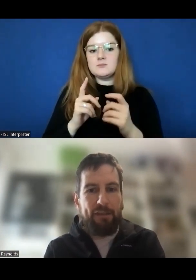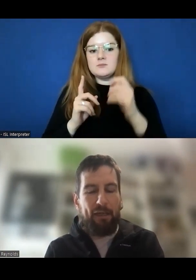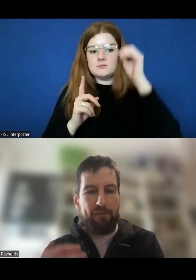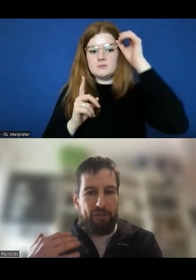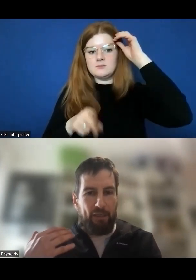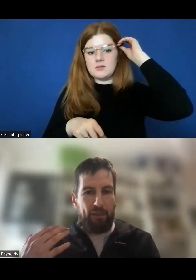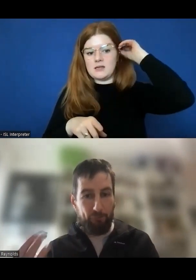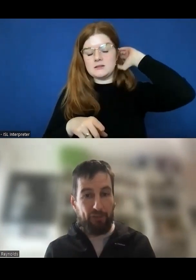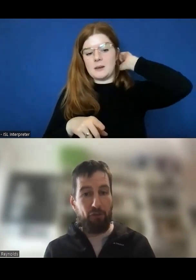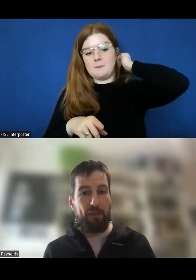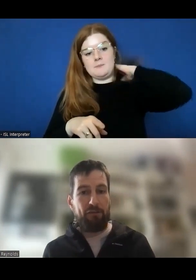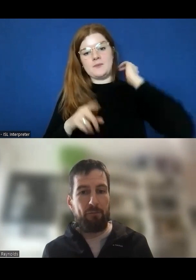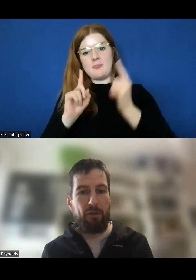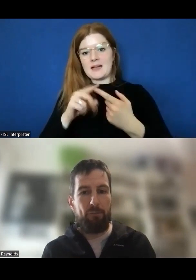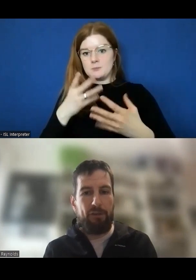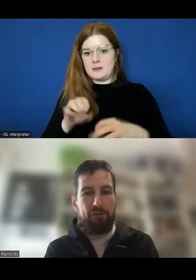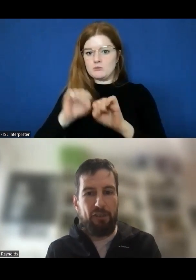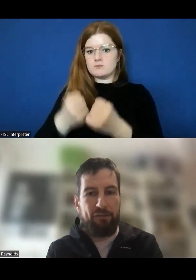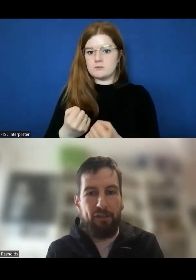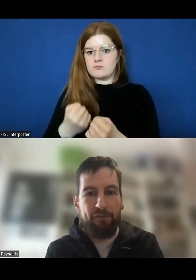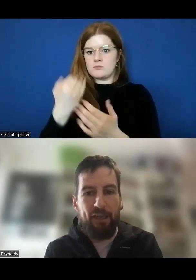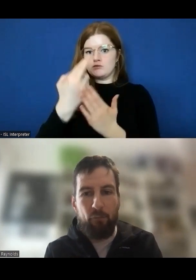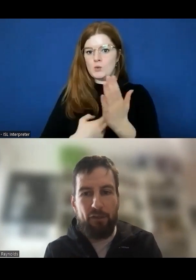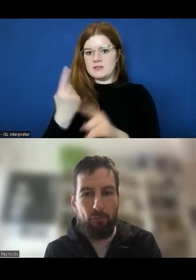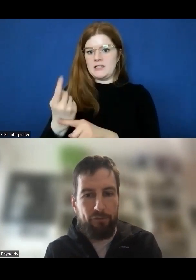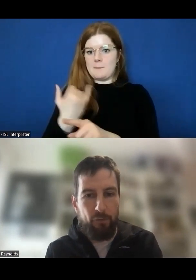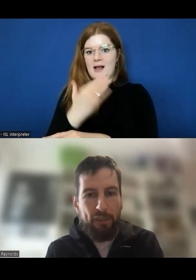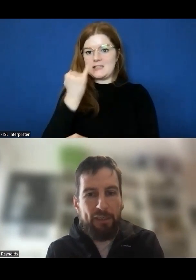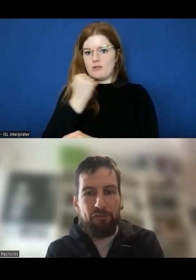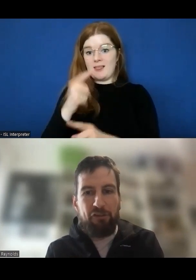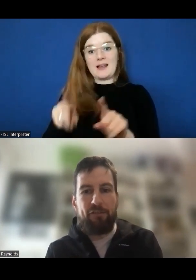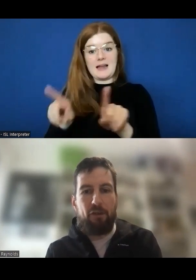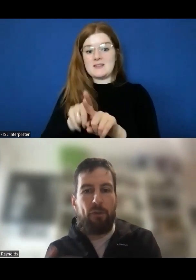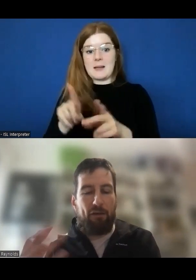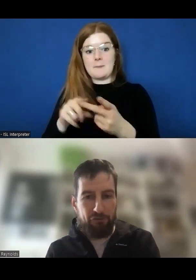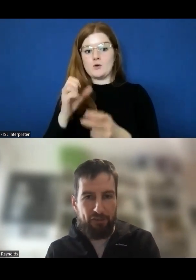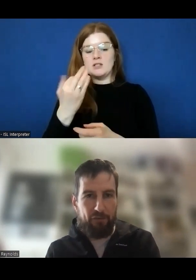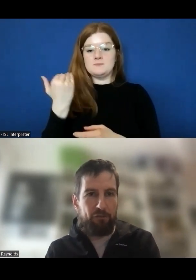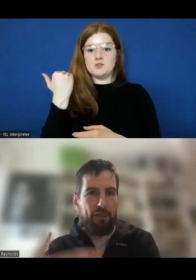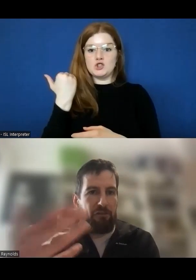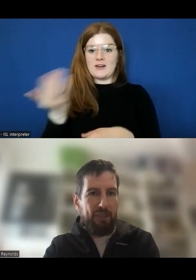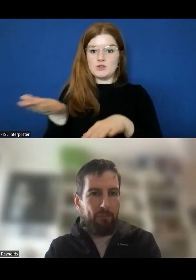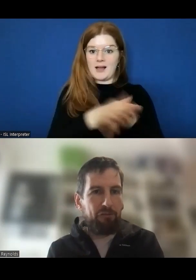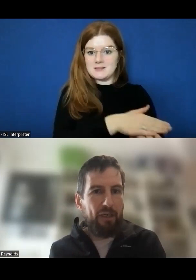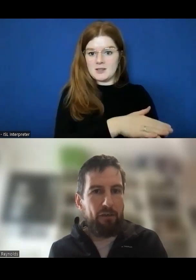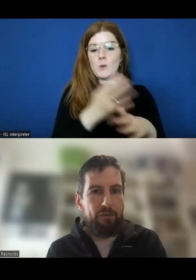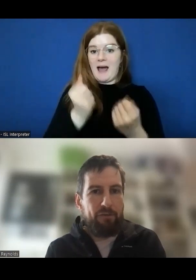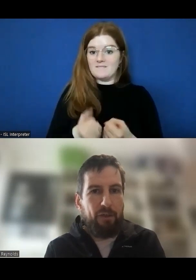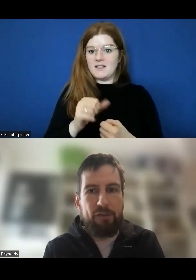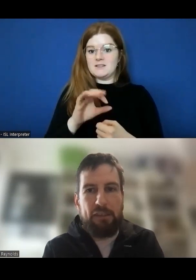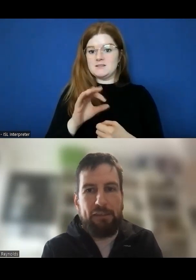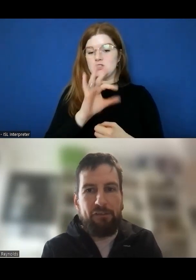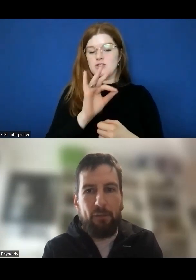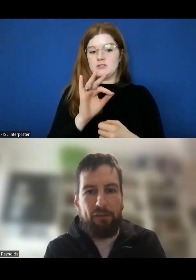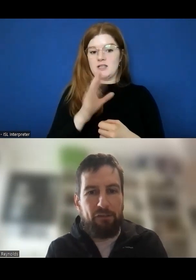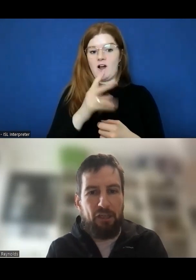and that is being violated by the Israeli state. And the same when it comes to genocide. We have the Genocide Convention. The image there is the South